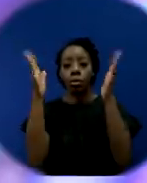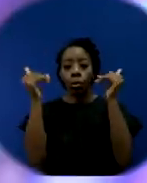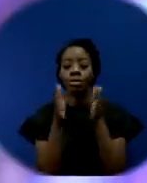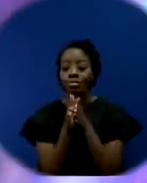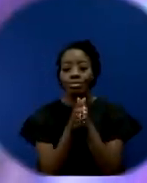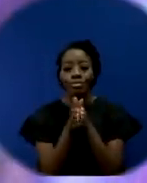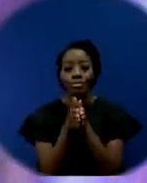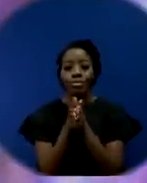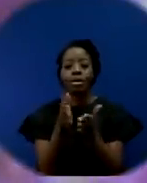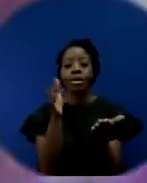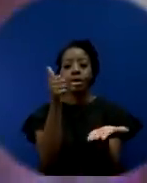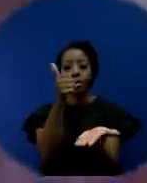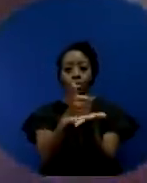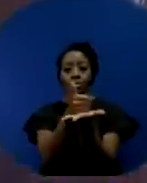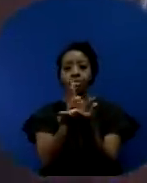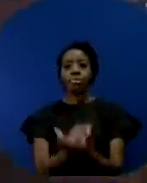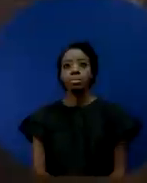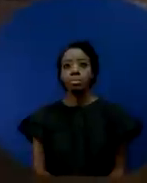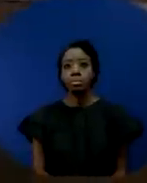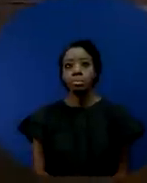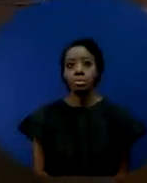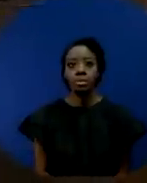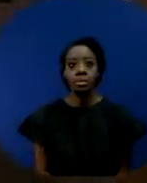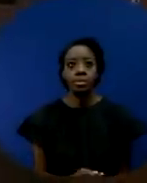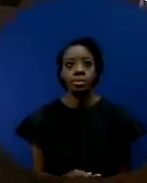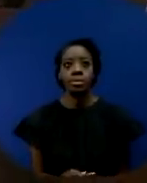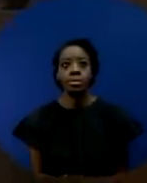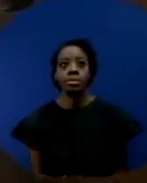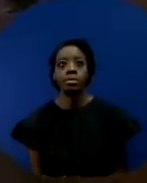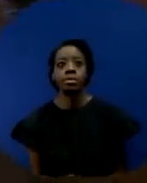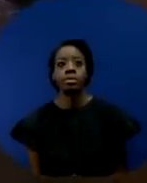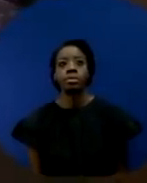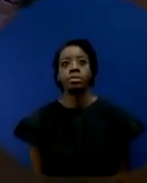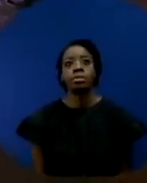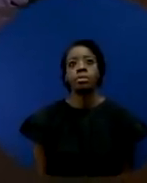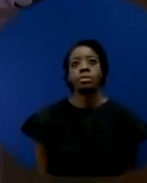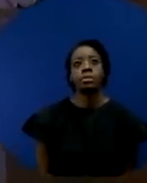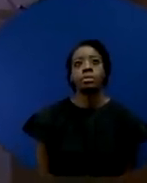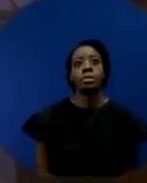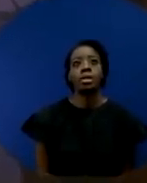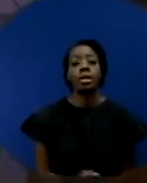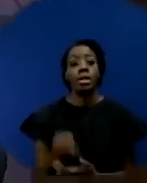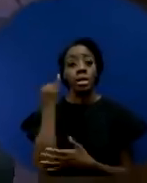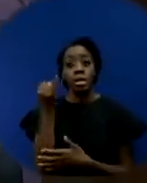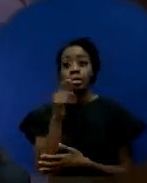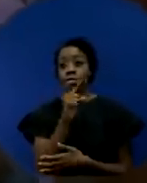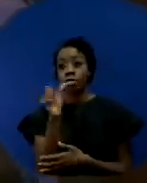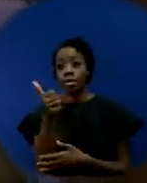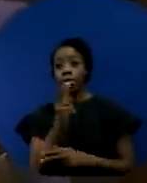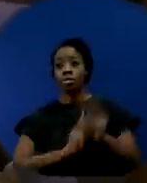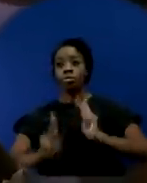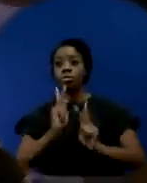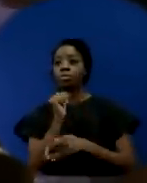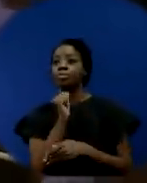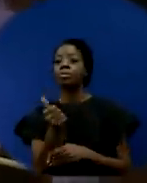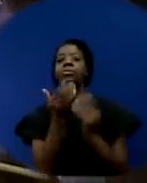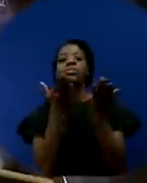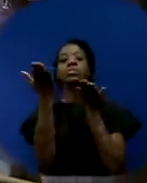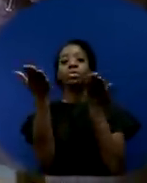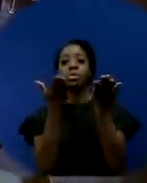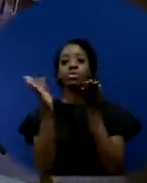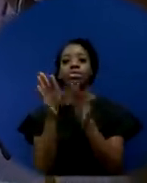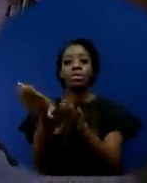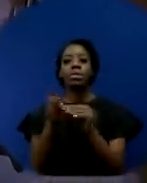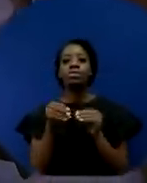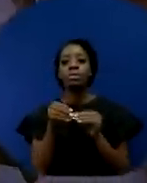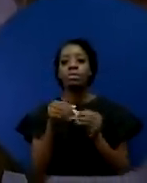Lord. Amen. Amen. Thank you, Brother Chairman. Let me ask if there are individuals in the Lord's house who have not yet been served, you did not receive